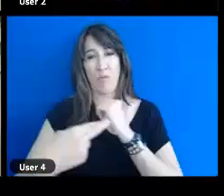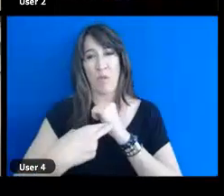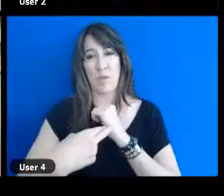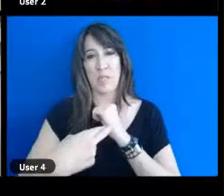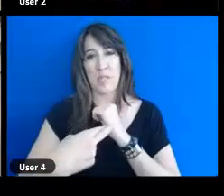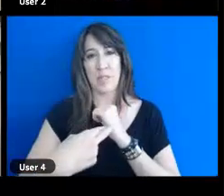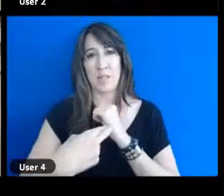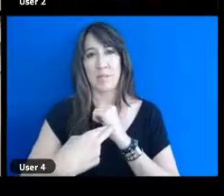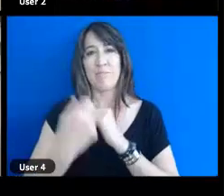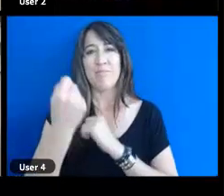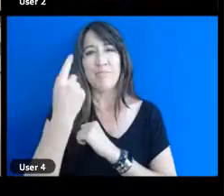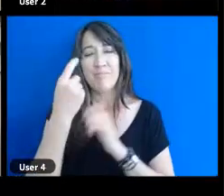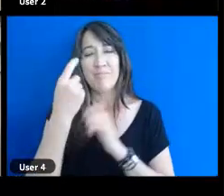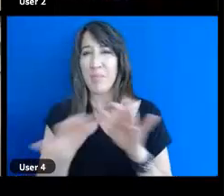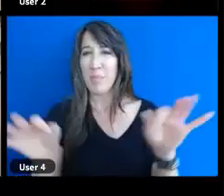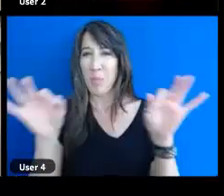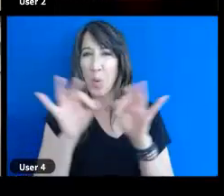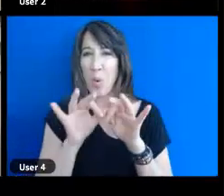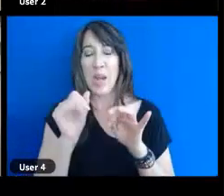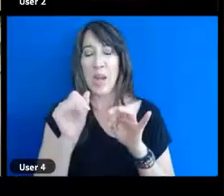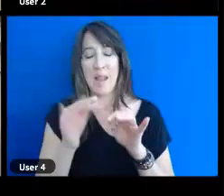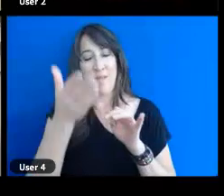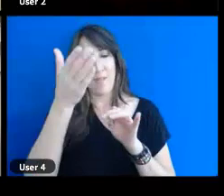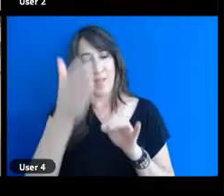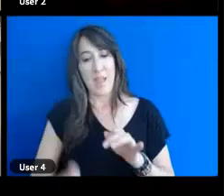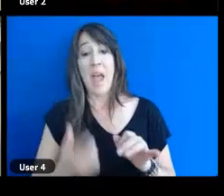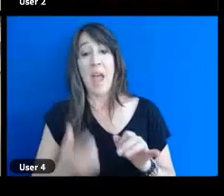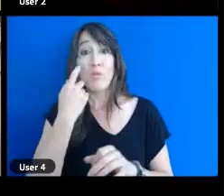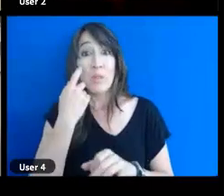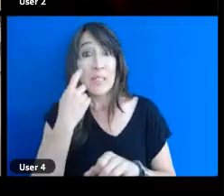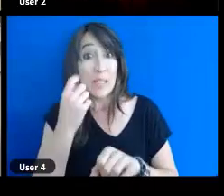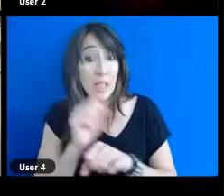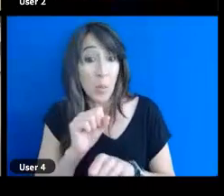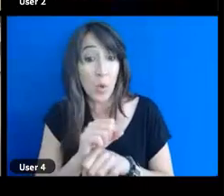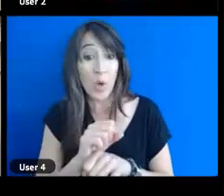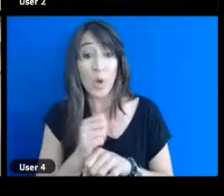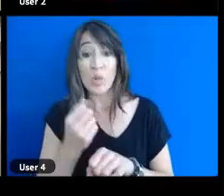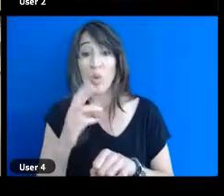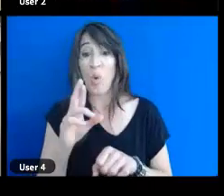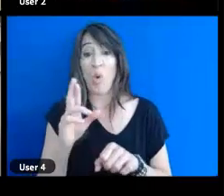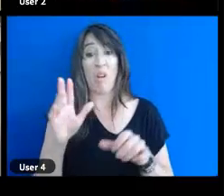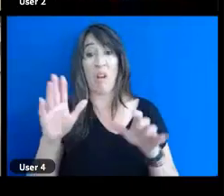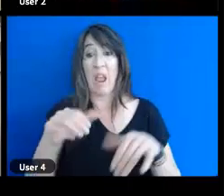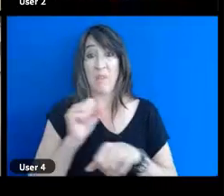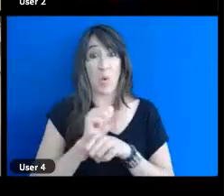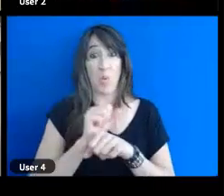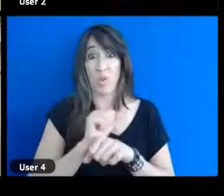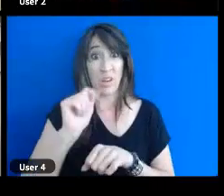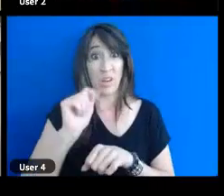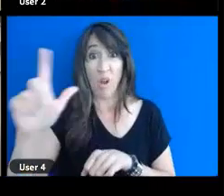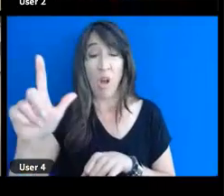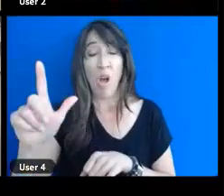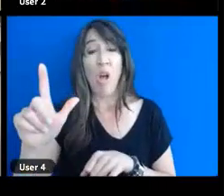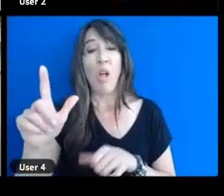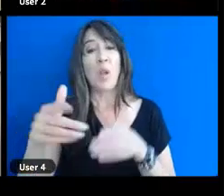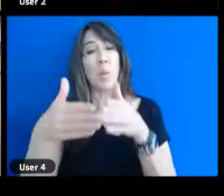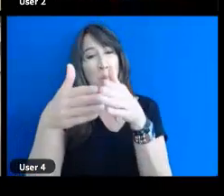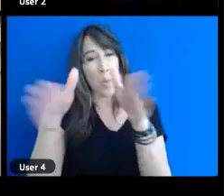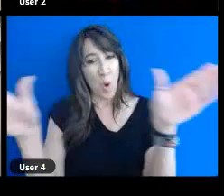And finally, broadening references. This is especially important for people who've not been in the